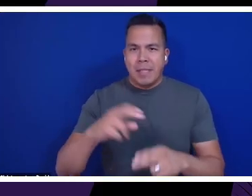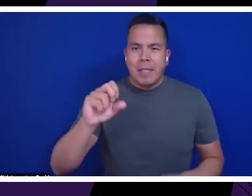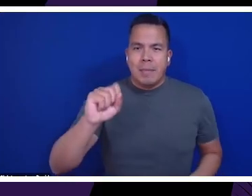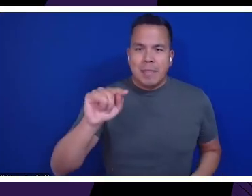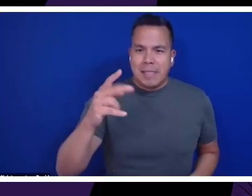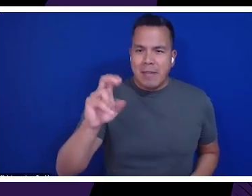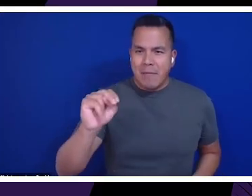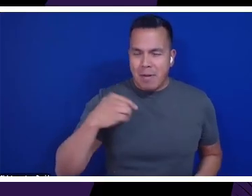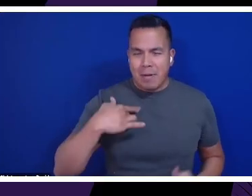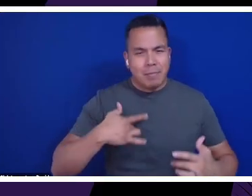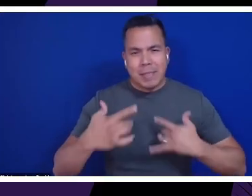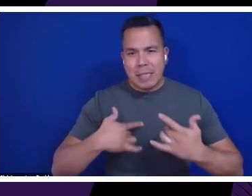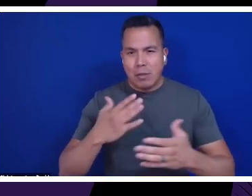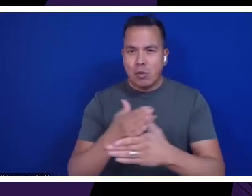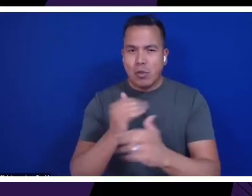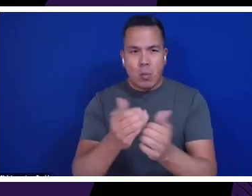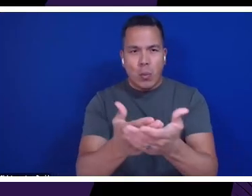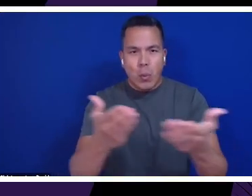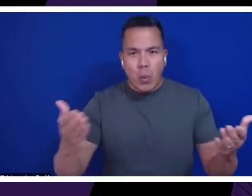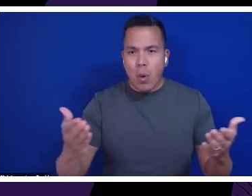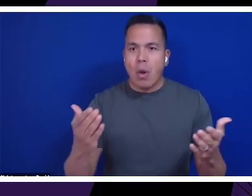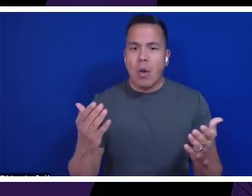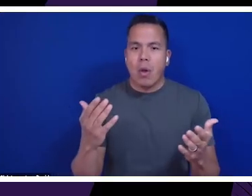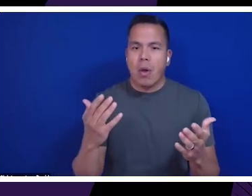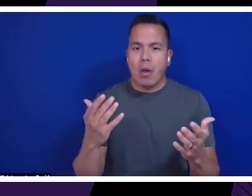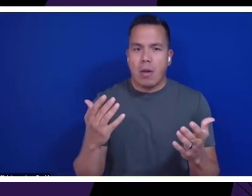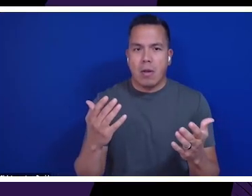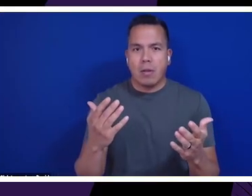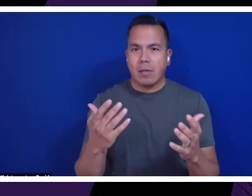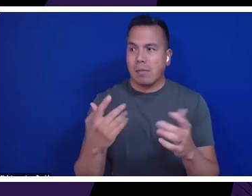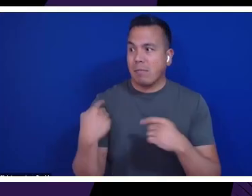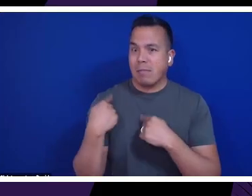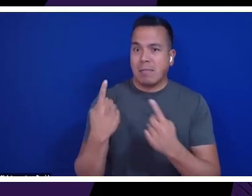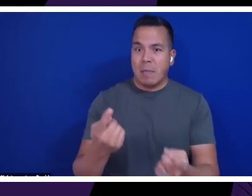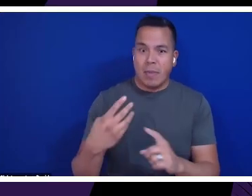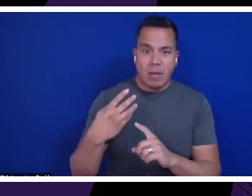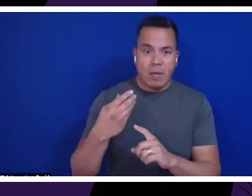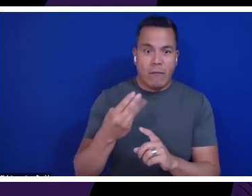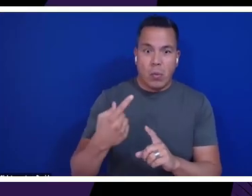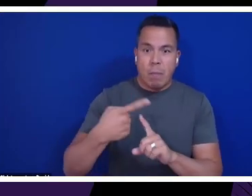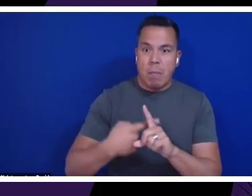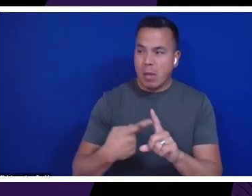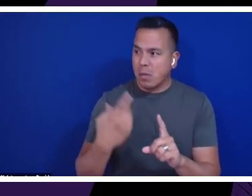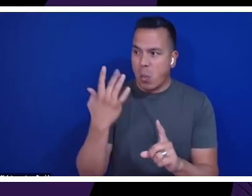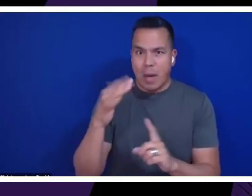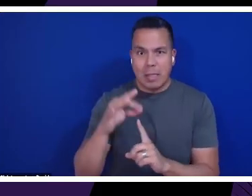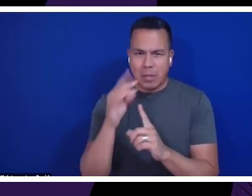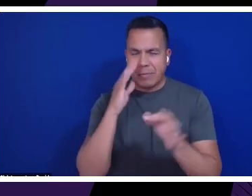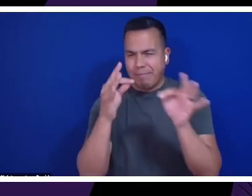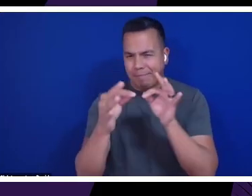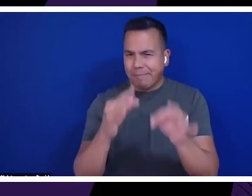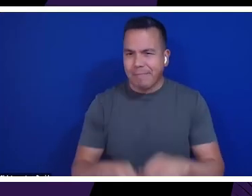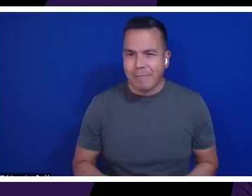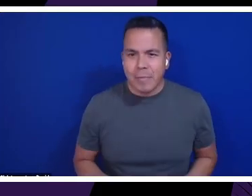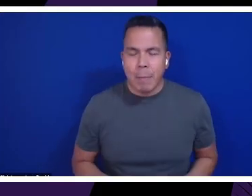all what made the grant program during the last 4 months so special. I've been particularly happy about the chance to